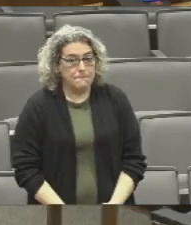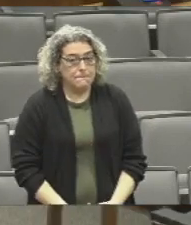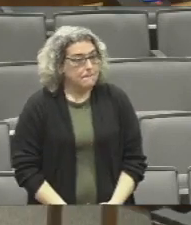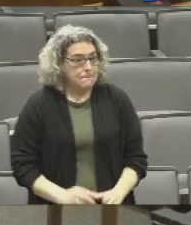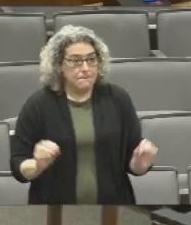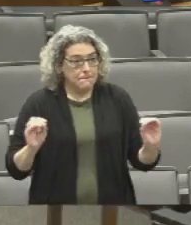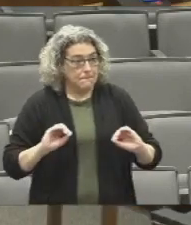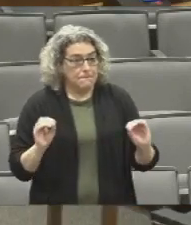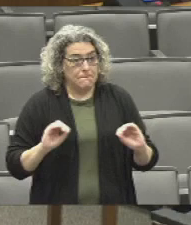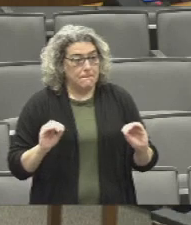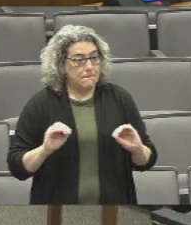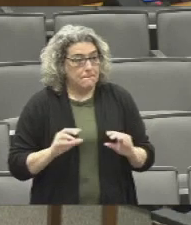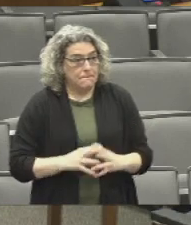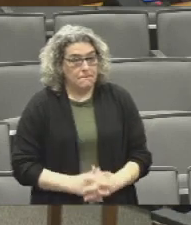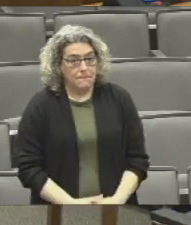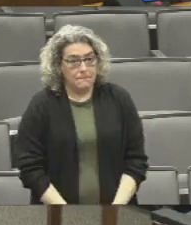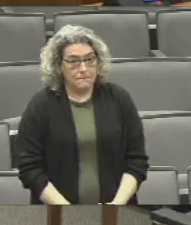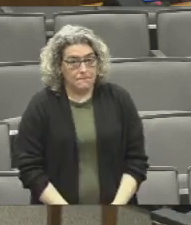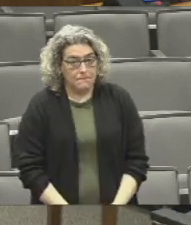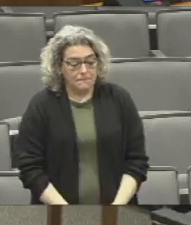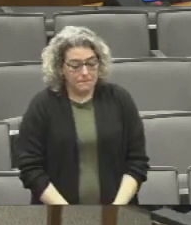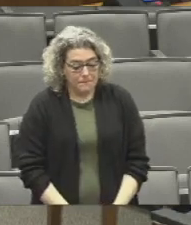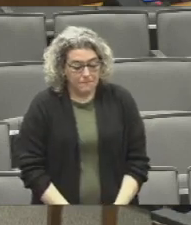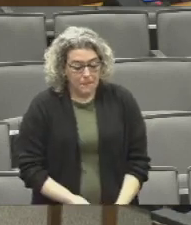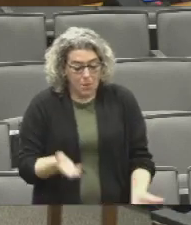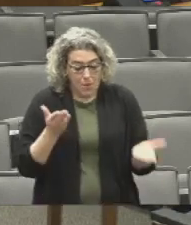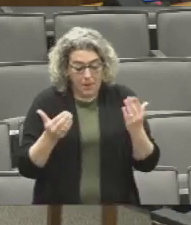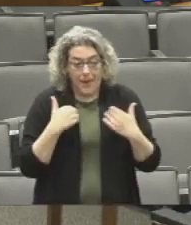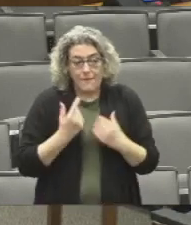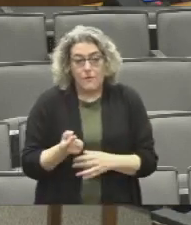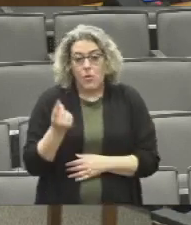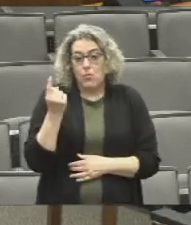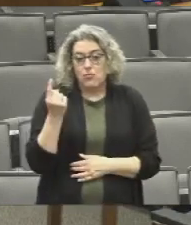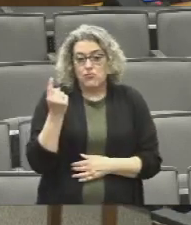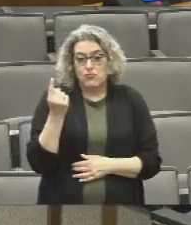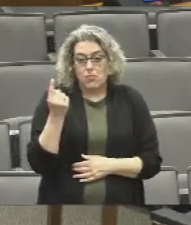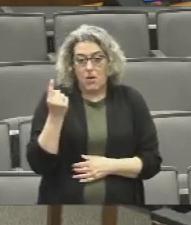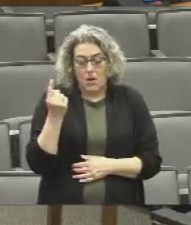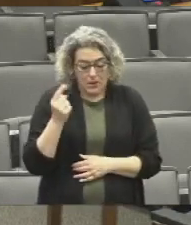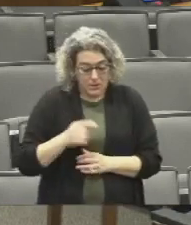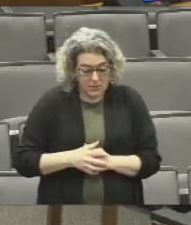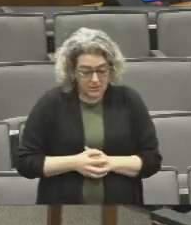read? Okay, Dr. Poir, I may have one just of interest.